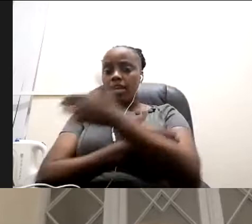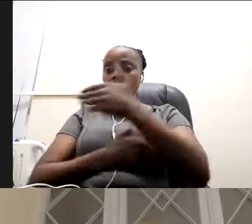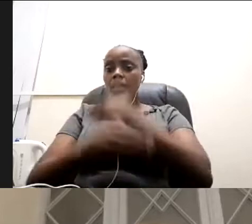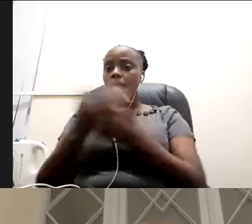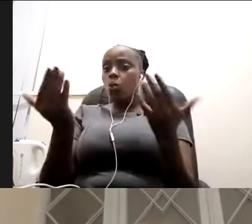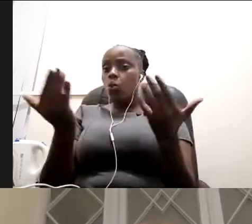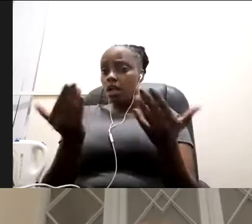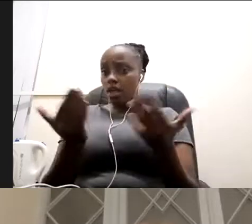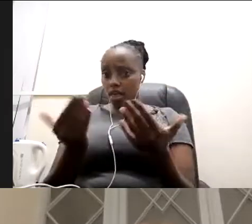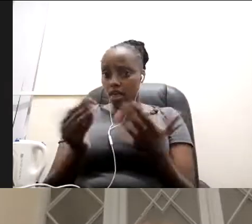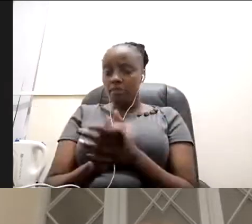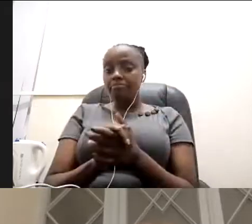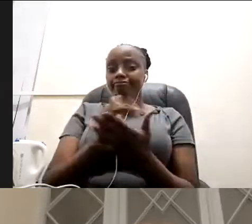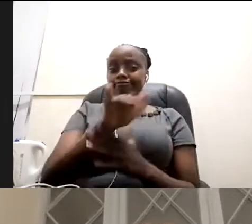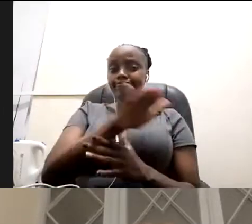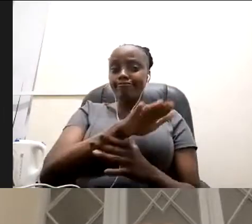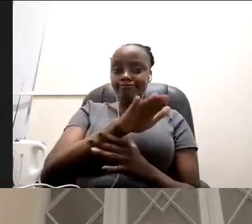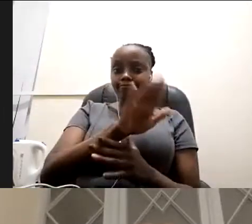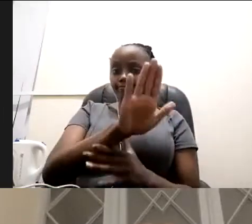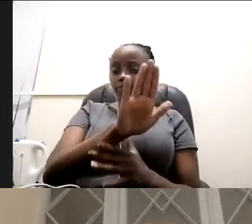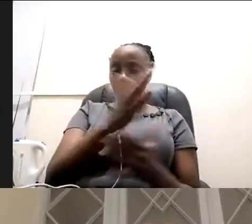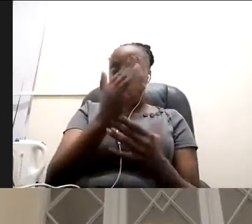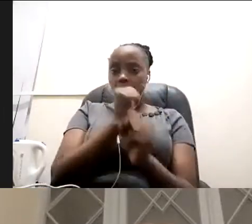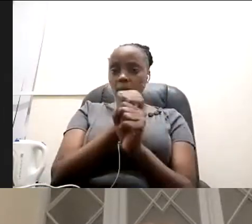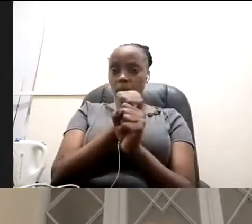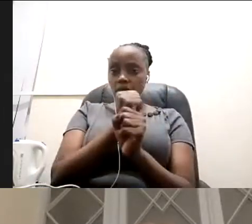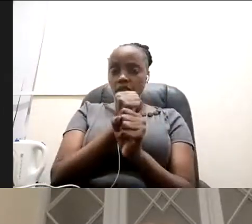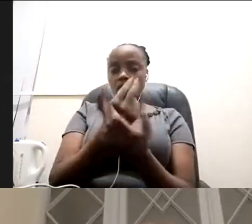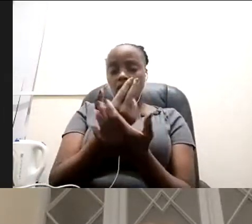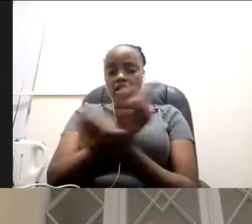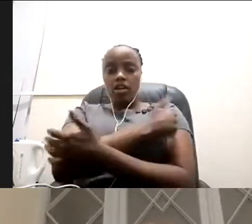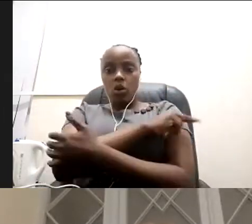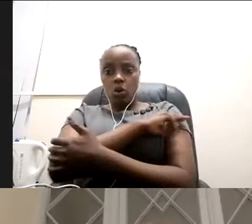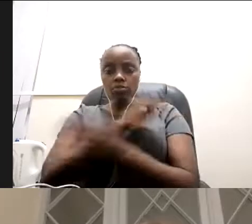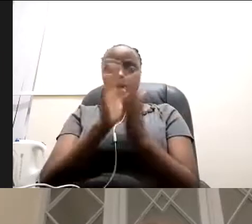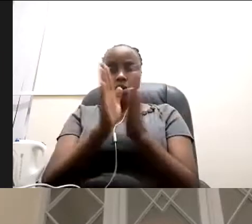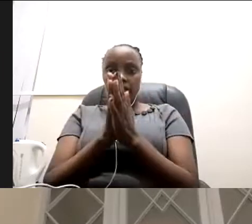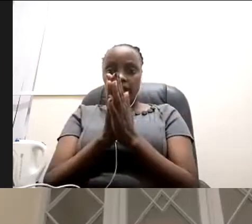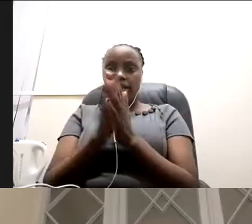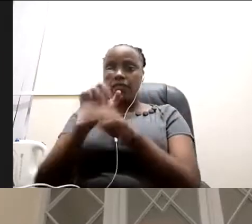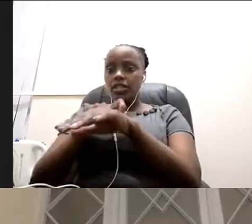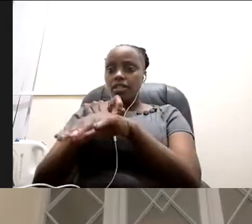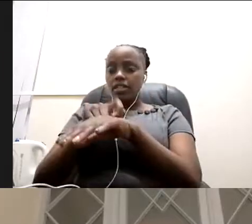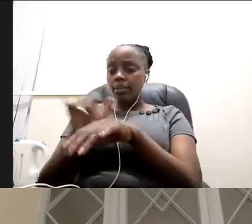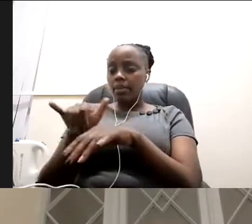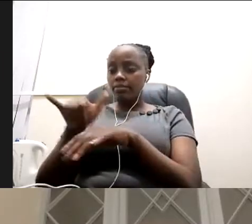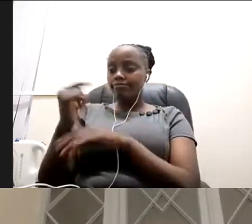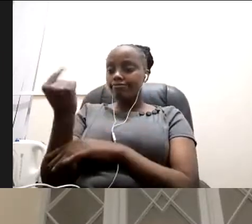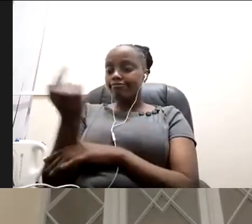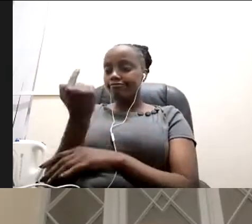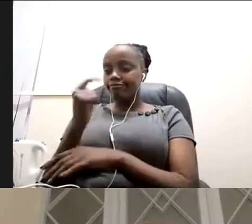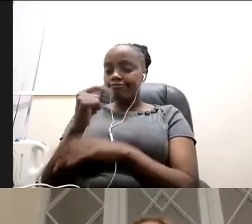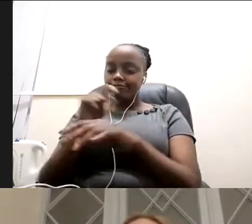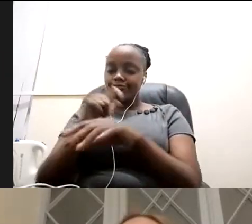the environment of the attention at the hospitals and during the quarantines for the exercise of human